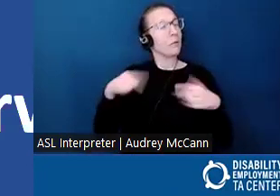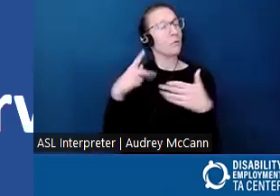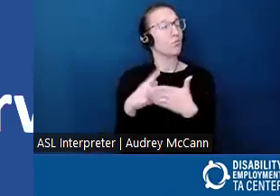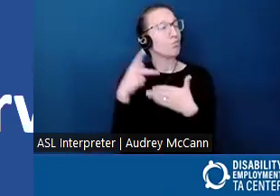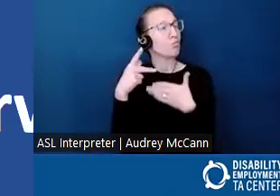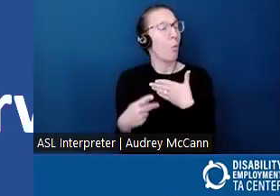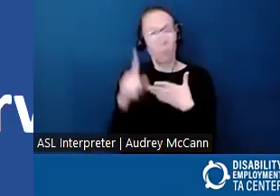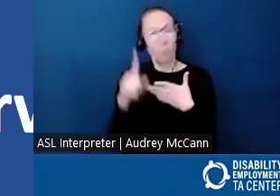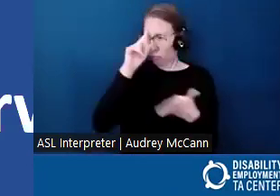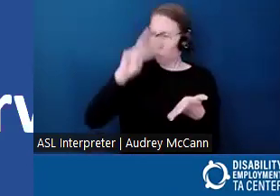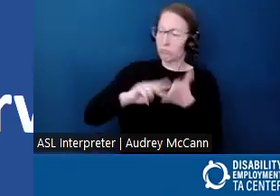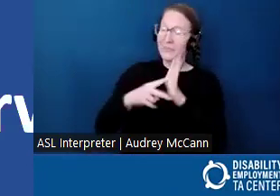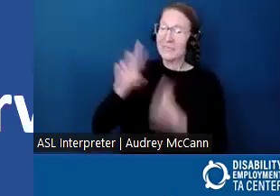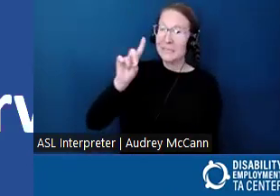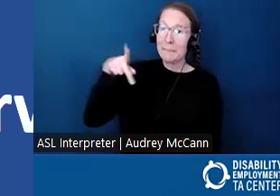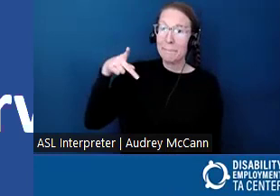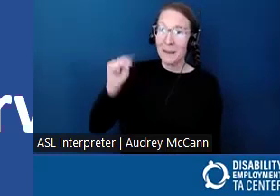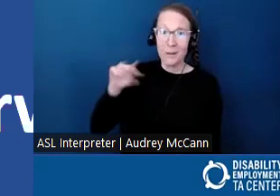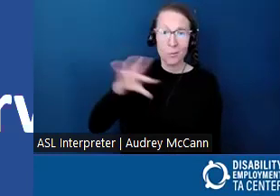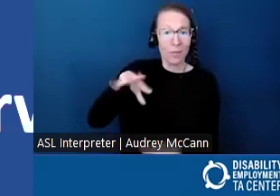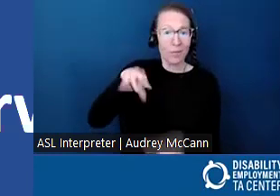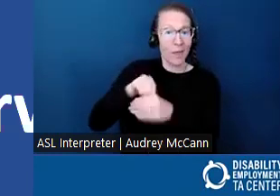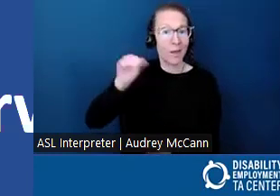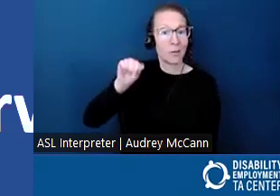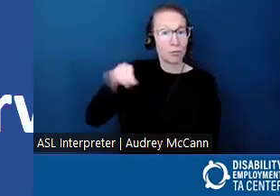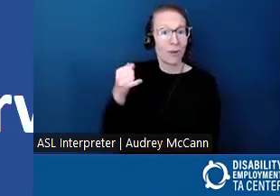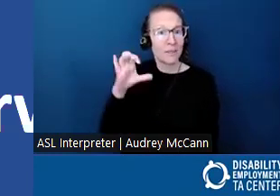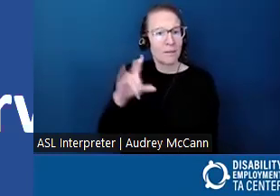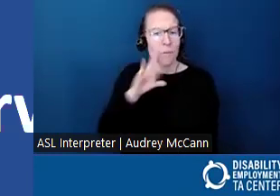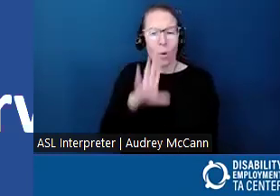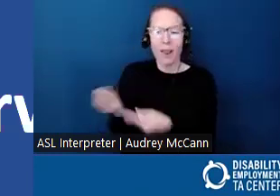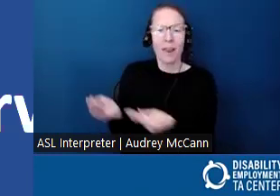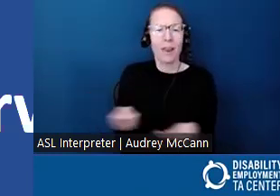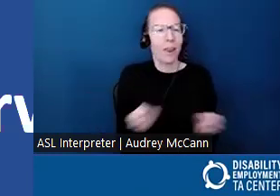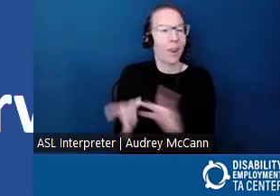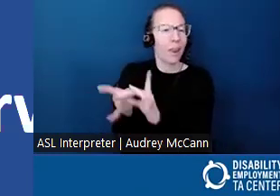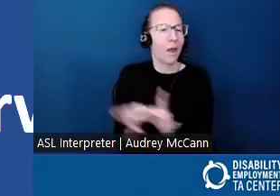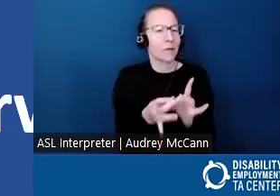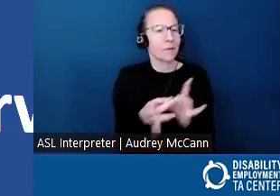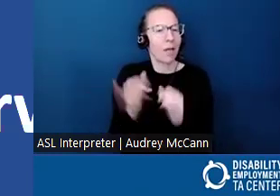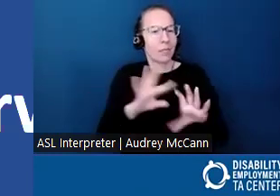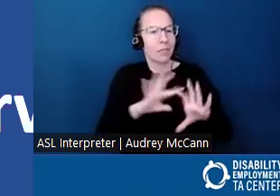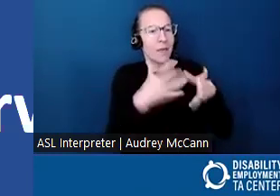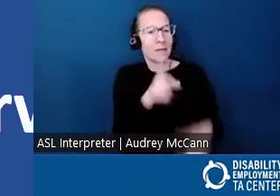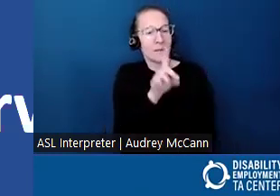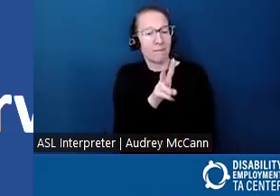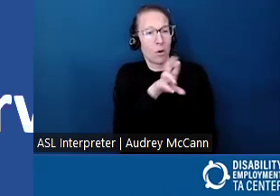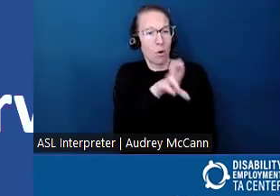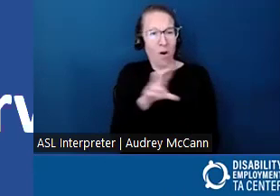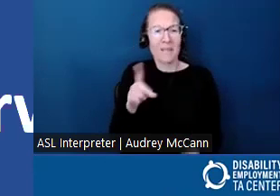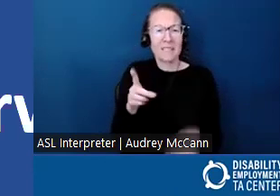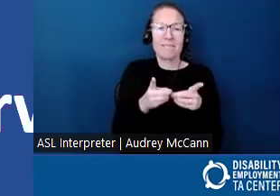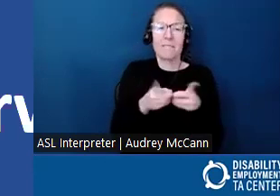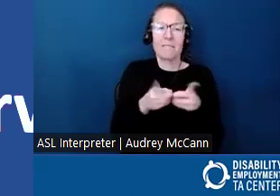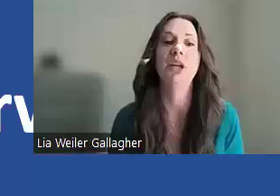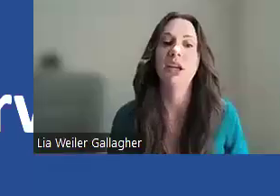purpose of the DPN role within the AJCs, is to be a liaison between the Division of Vocational Rehab, we call it DVR